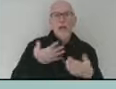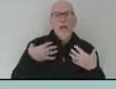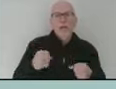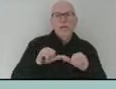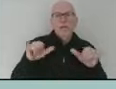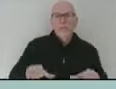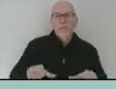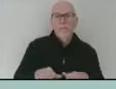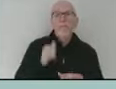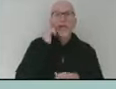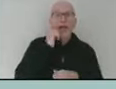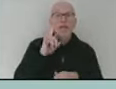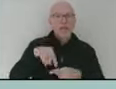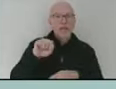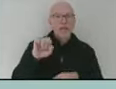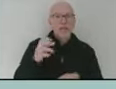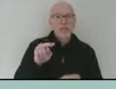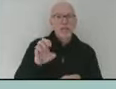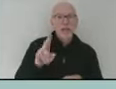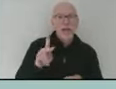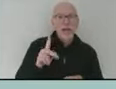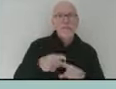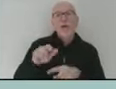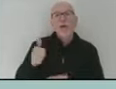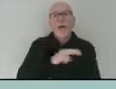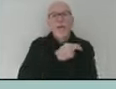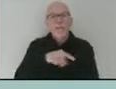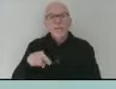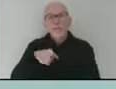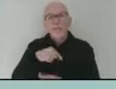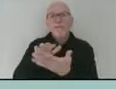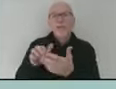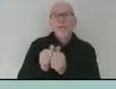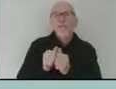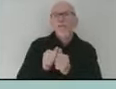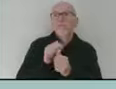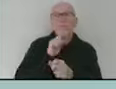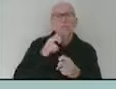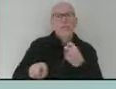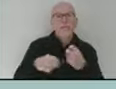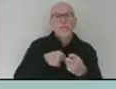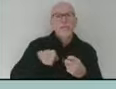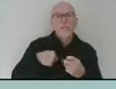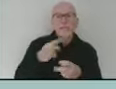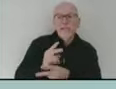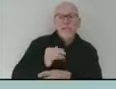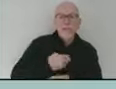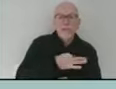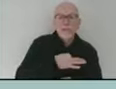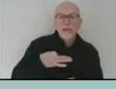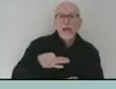day here at Schneck and at other hospitals, we are faced with the difficulty of maintaining our staffing